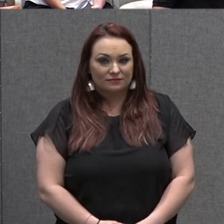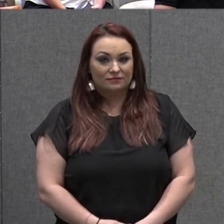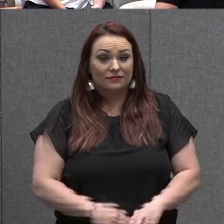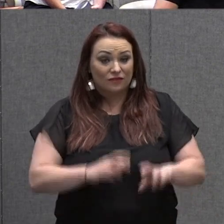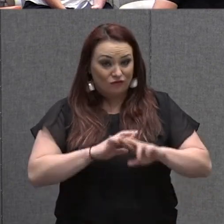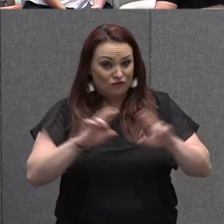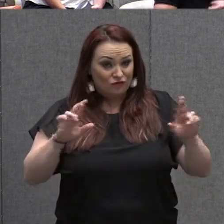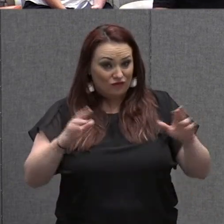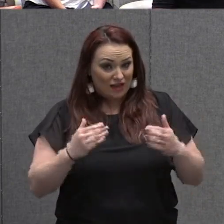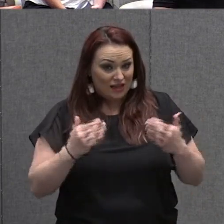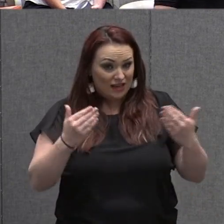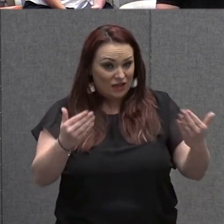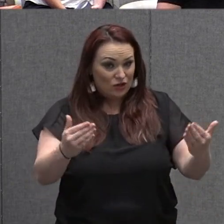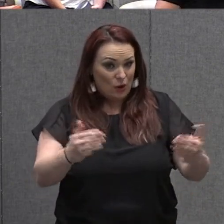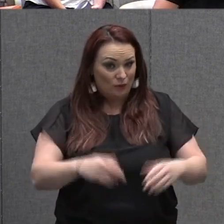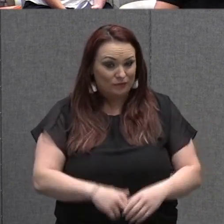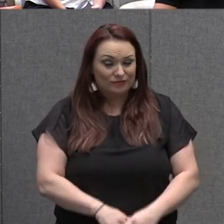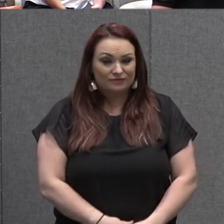Ready, go.